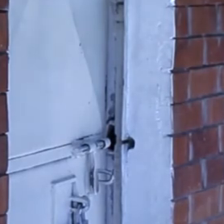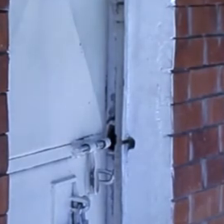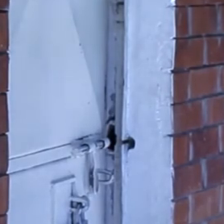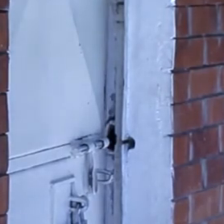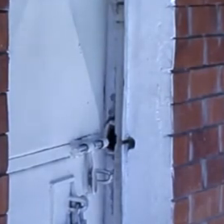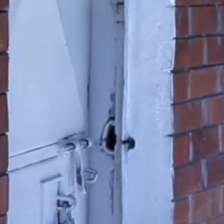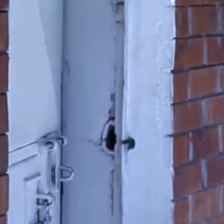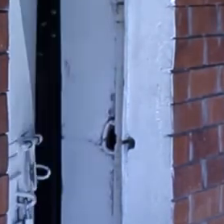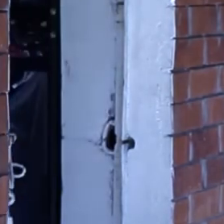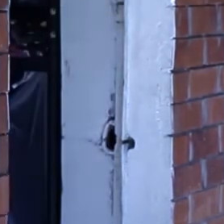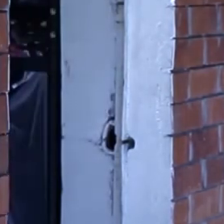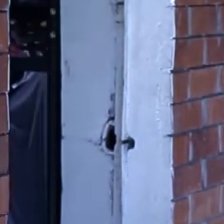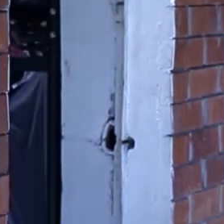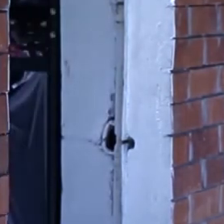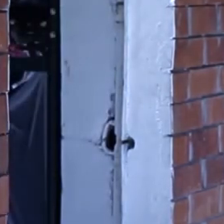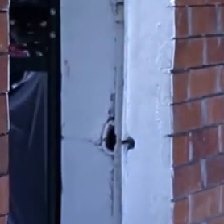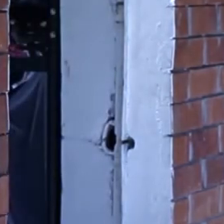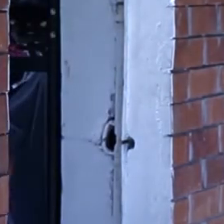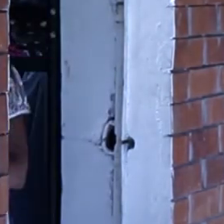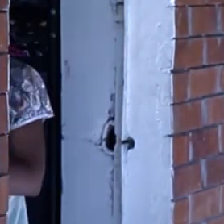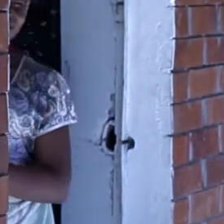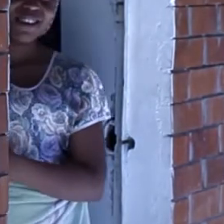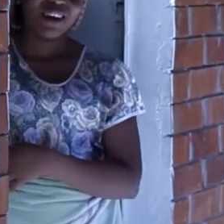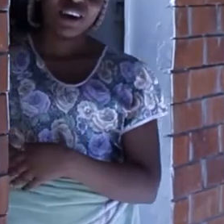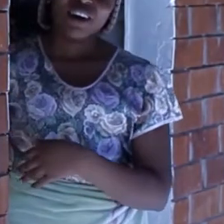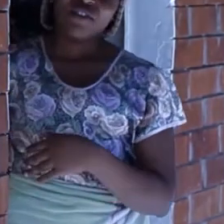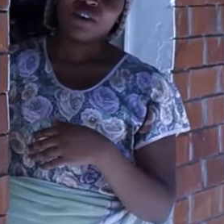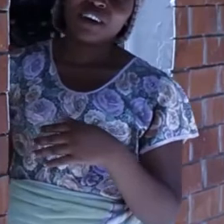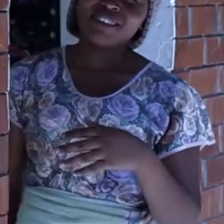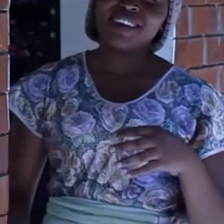Oh, open up. Mike.